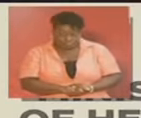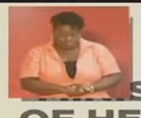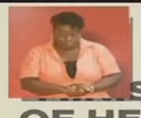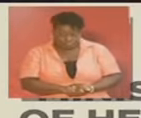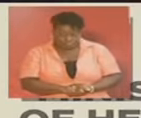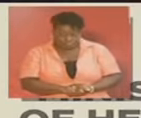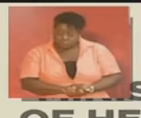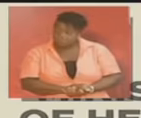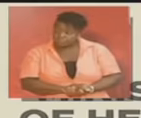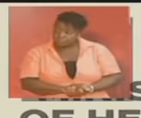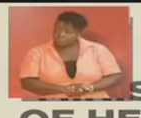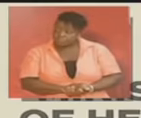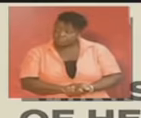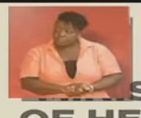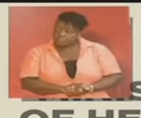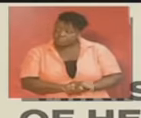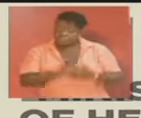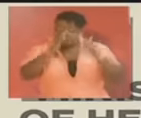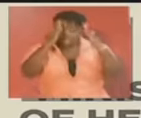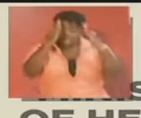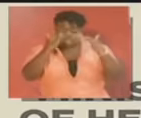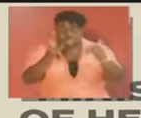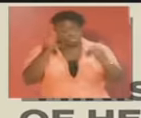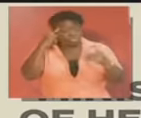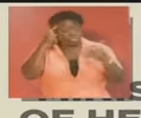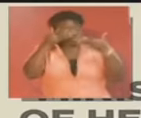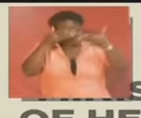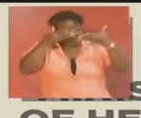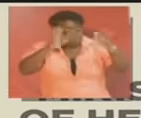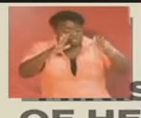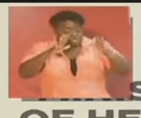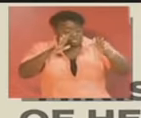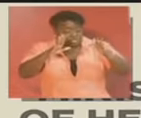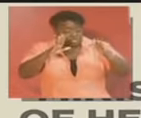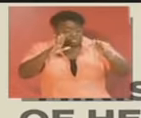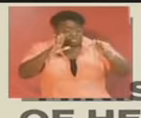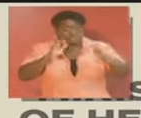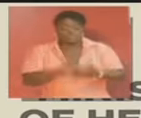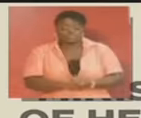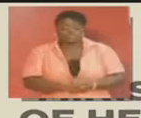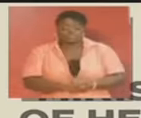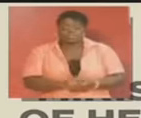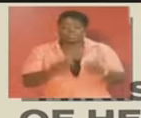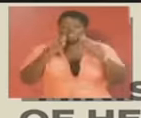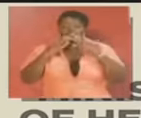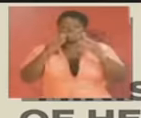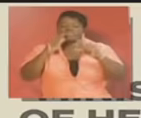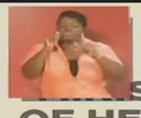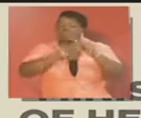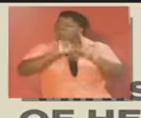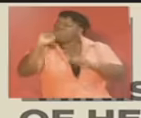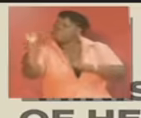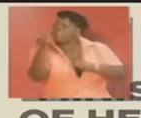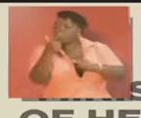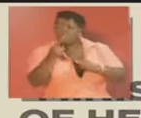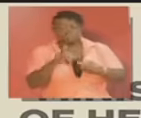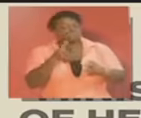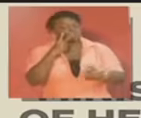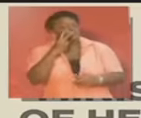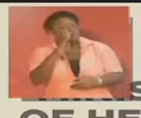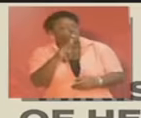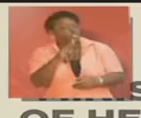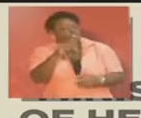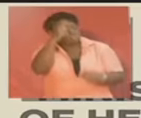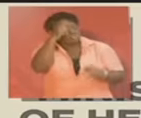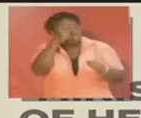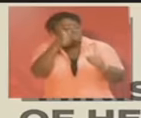Okay, so at this point, I think we have come to the end of our press conference this morning. Thank you, everyone, for joining us. Remember